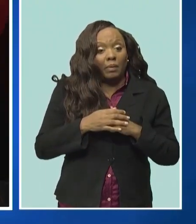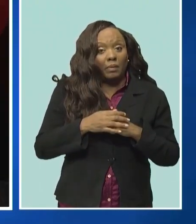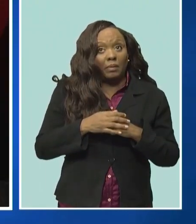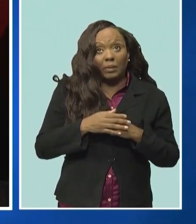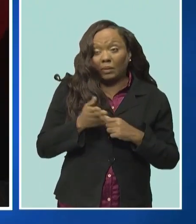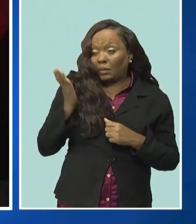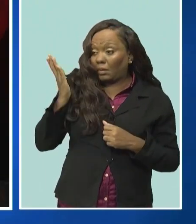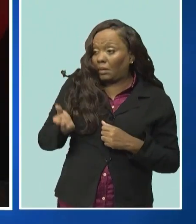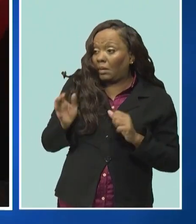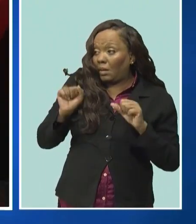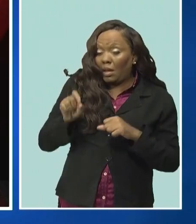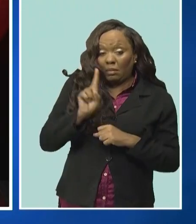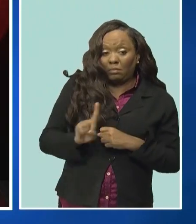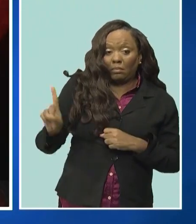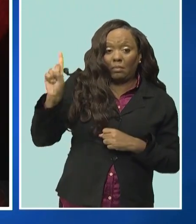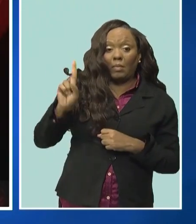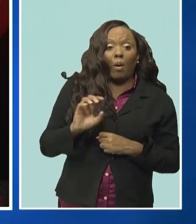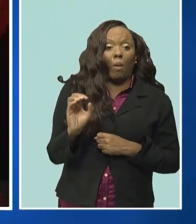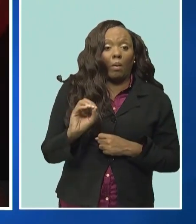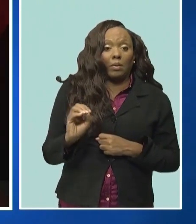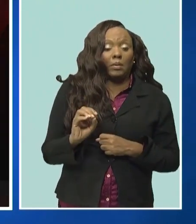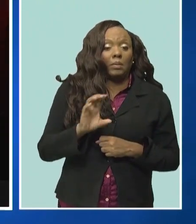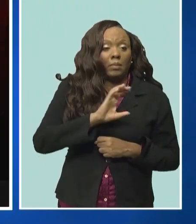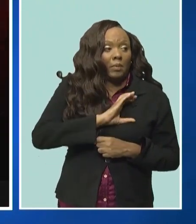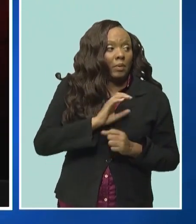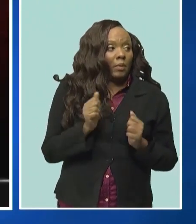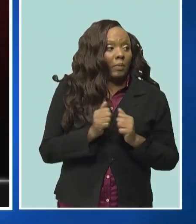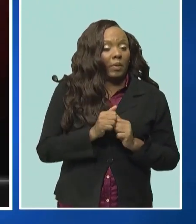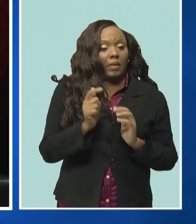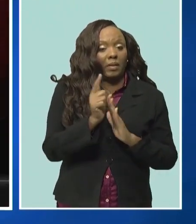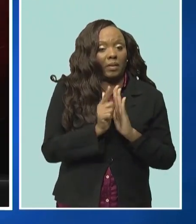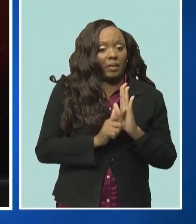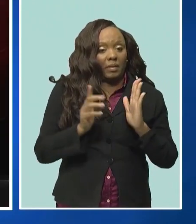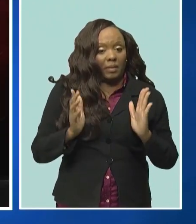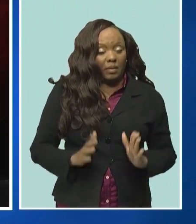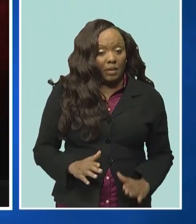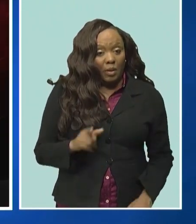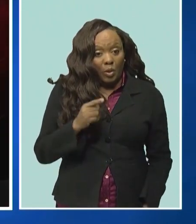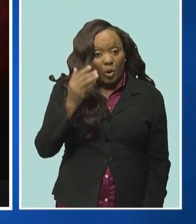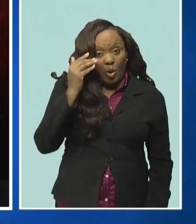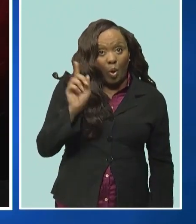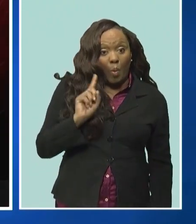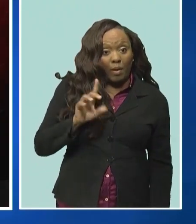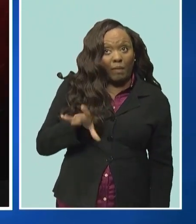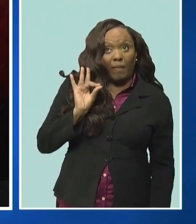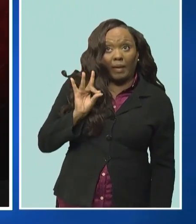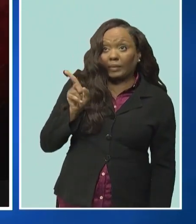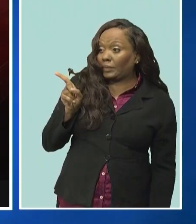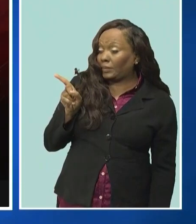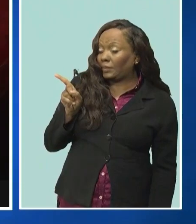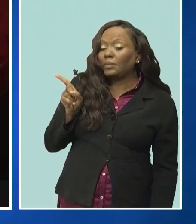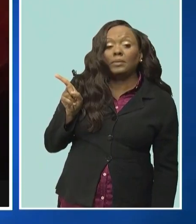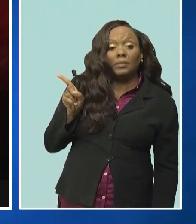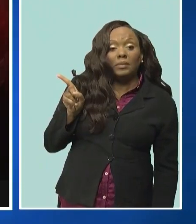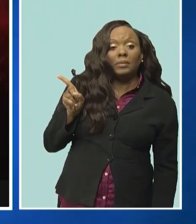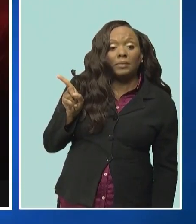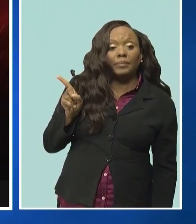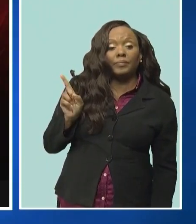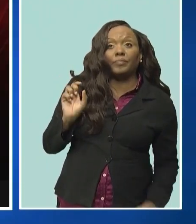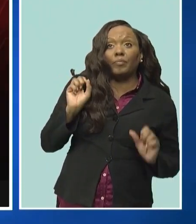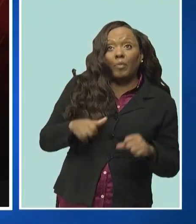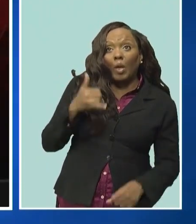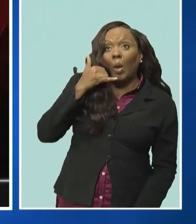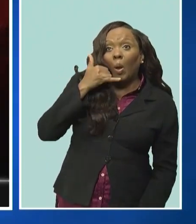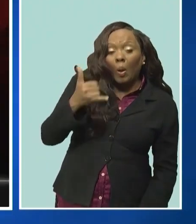to the Oistins police station accompanied by an attorney at law. Anyone who may know the whereabouts of Roshan